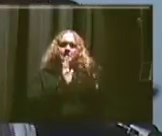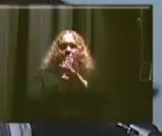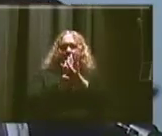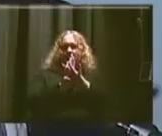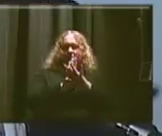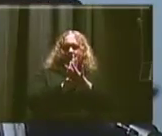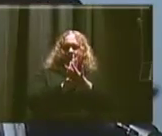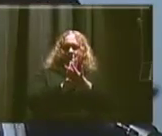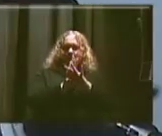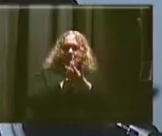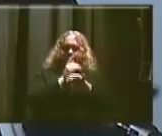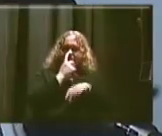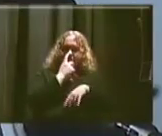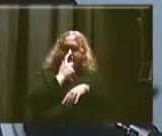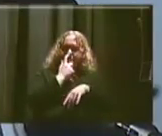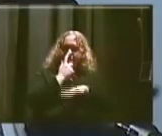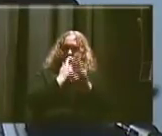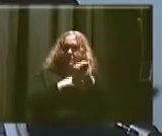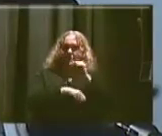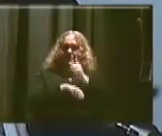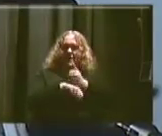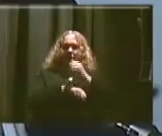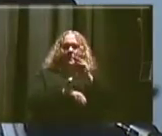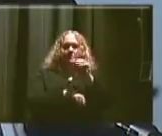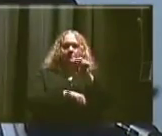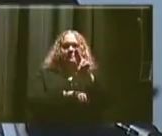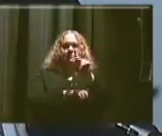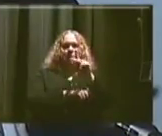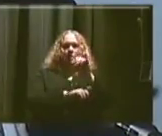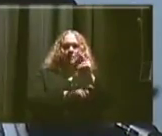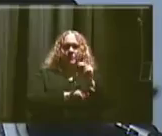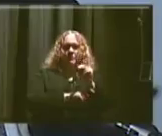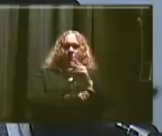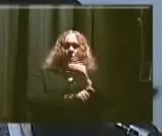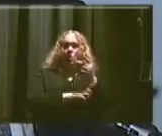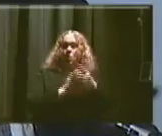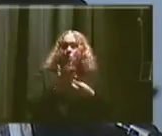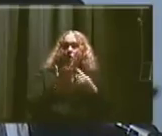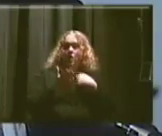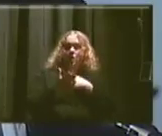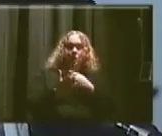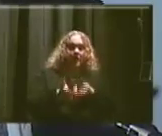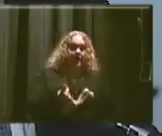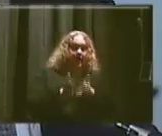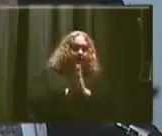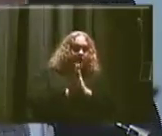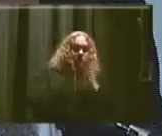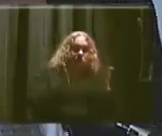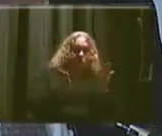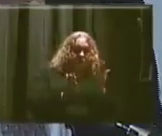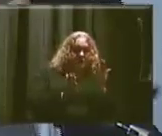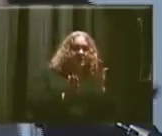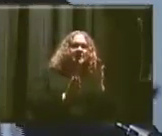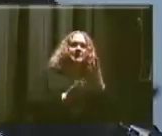project. Basically, what we're asking for was in their proposal, and there